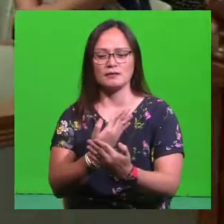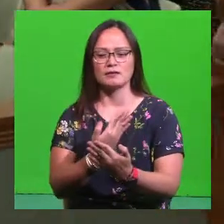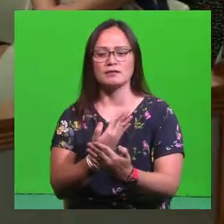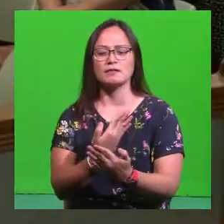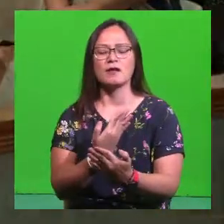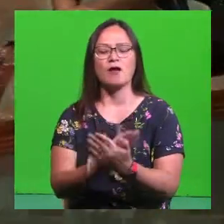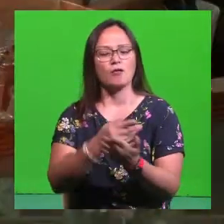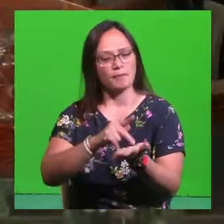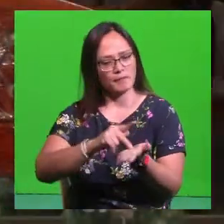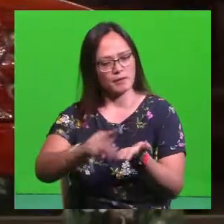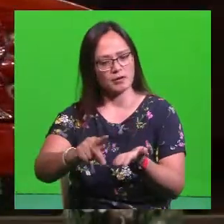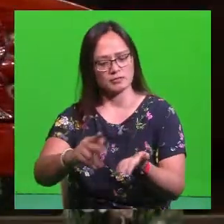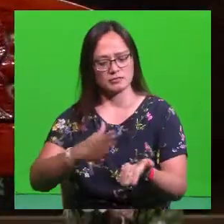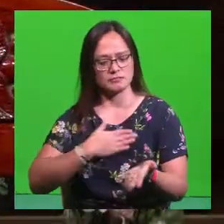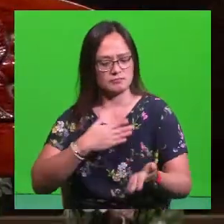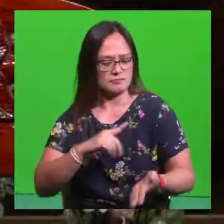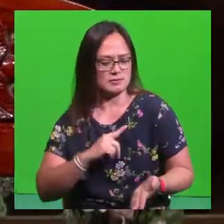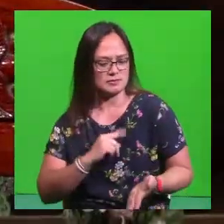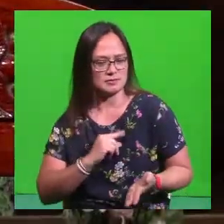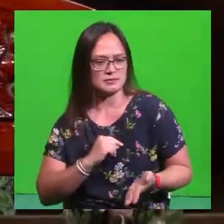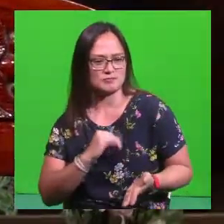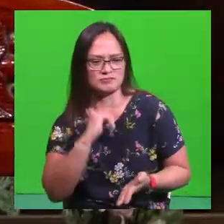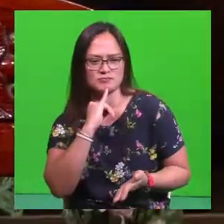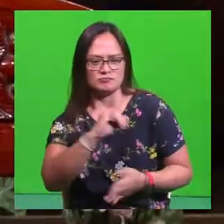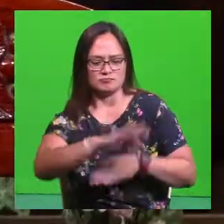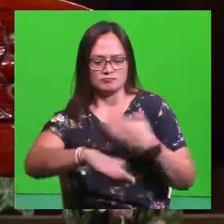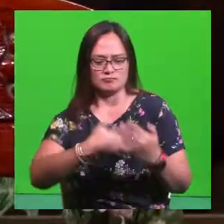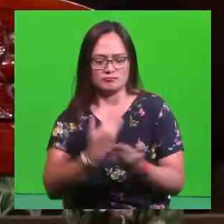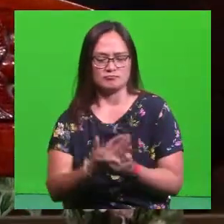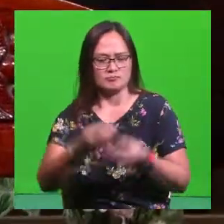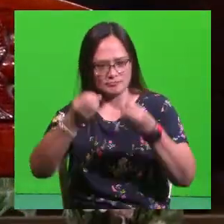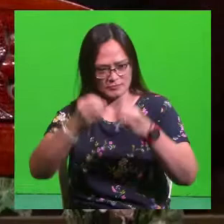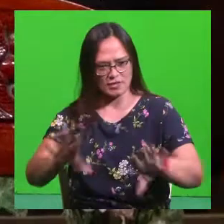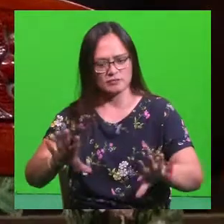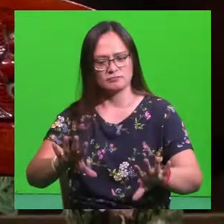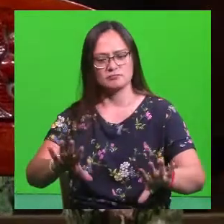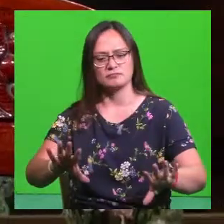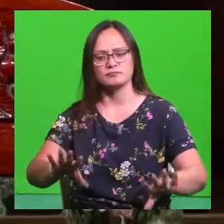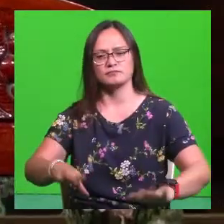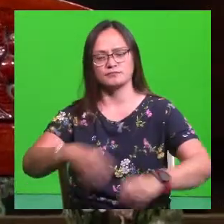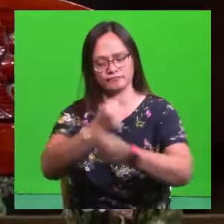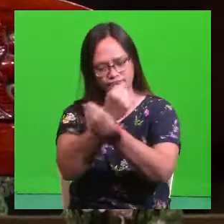My guilt is all gone. Come on.